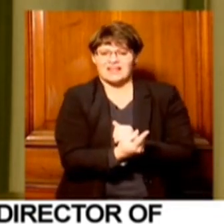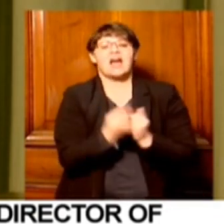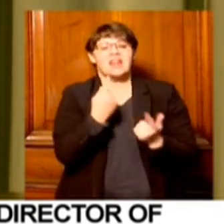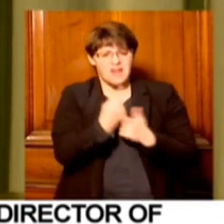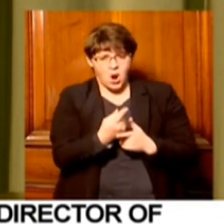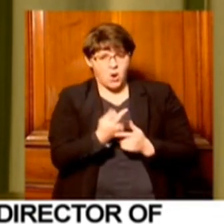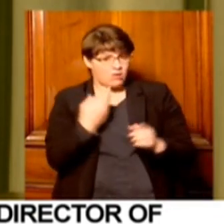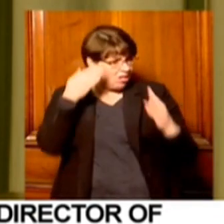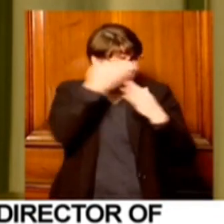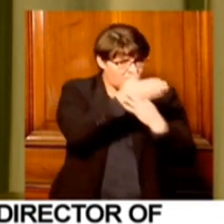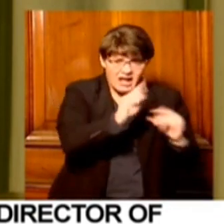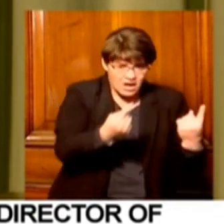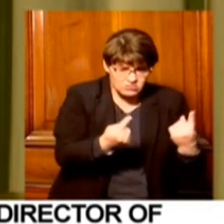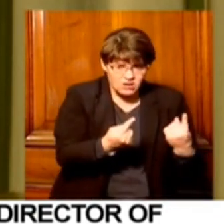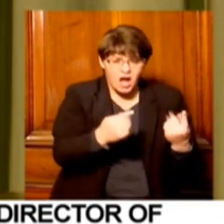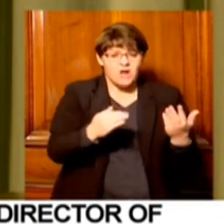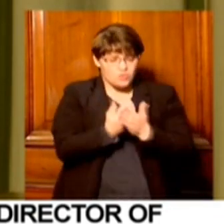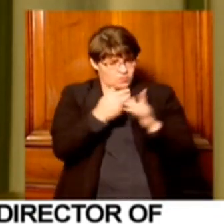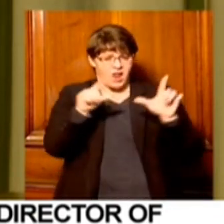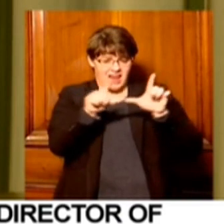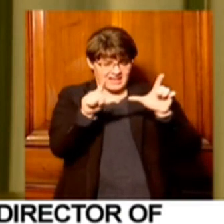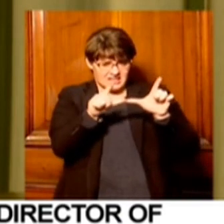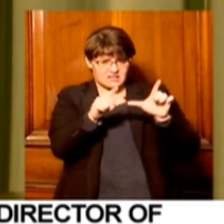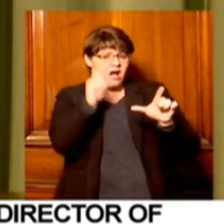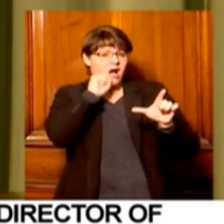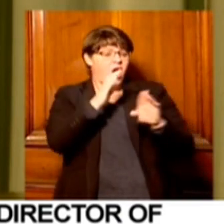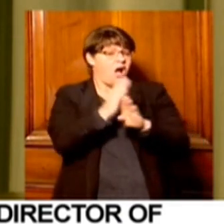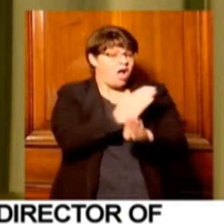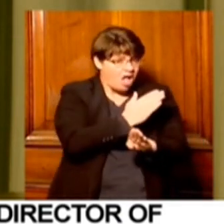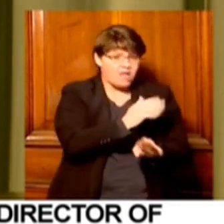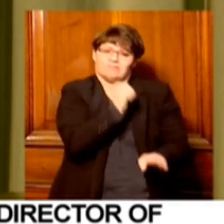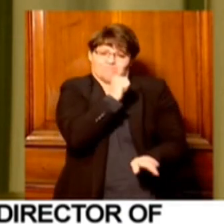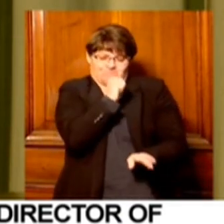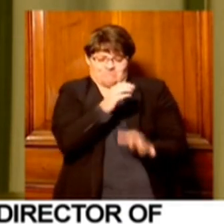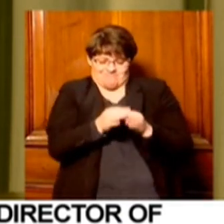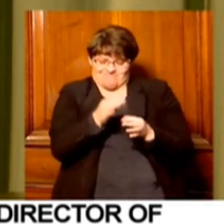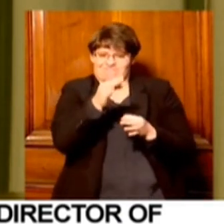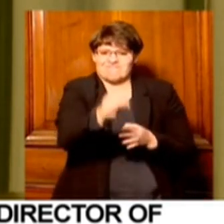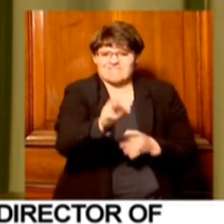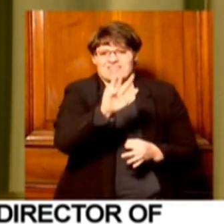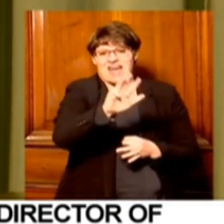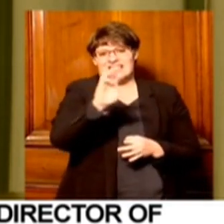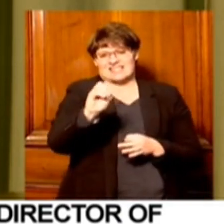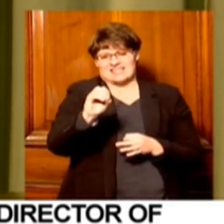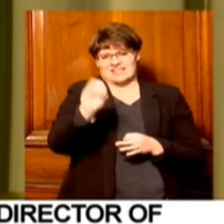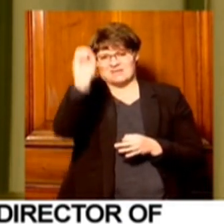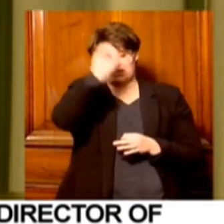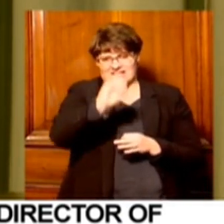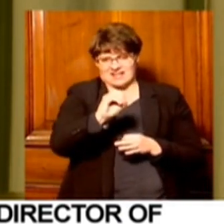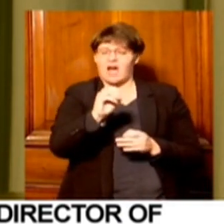affected operators to renew their operating licenses and accreditation certificate for